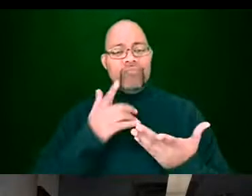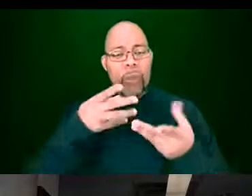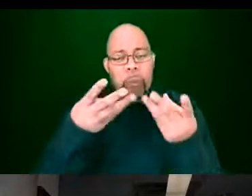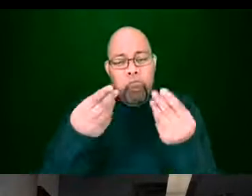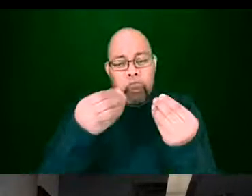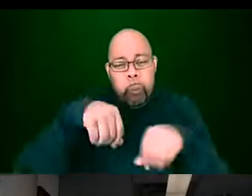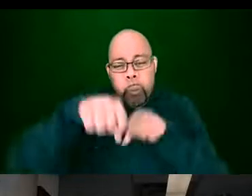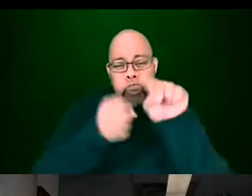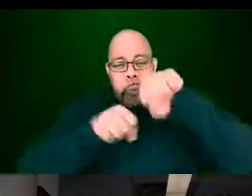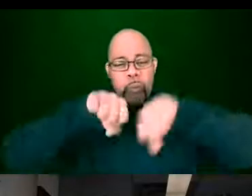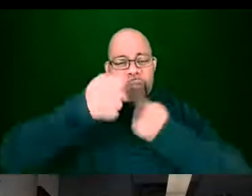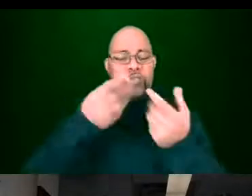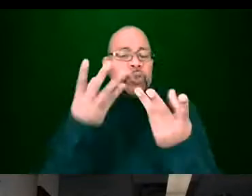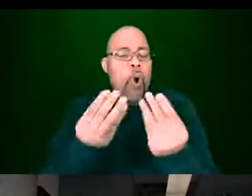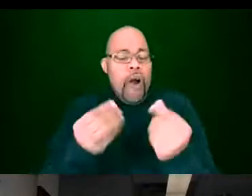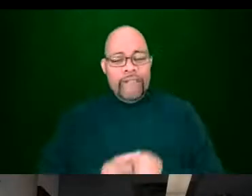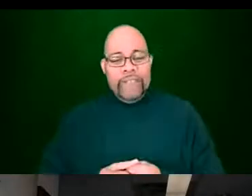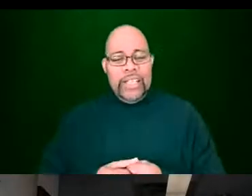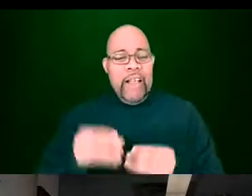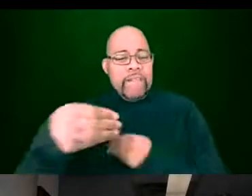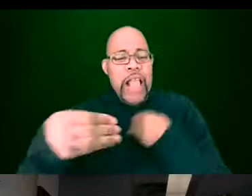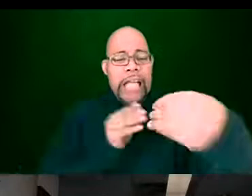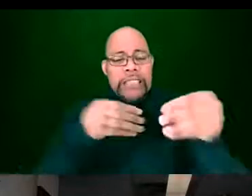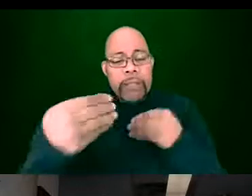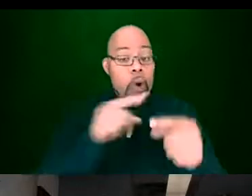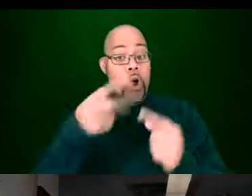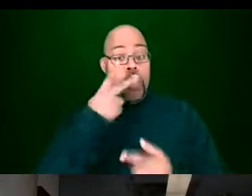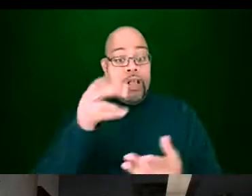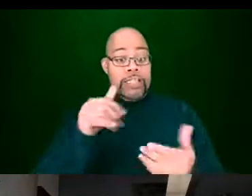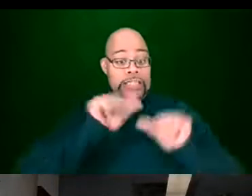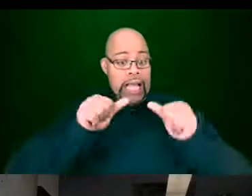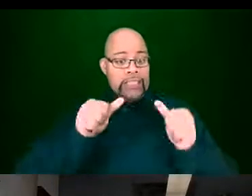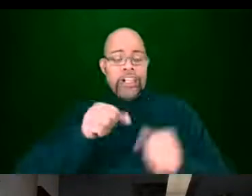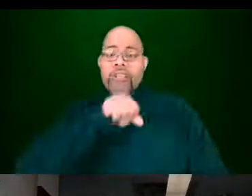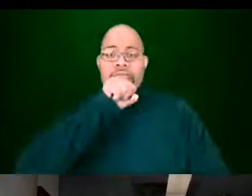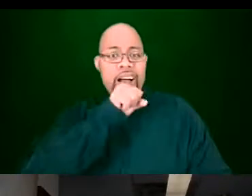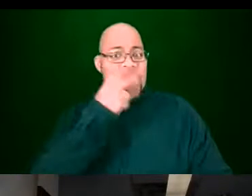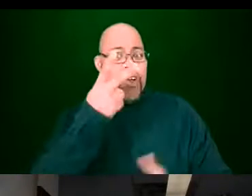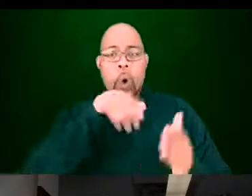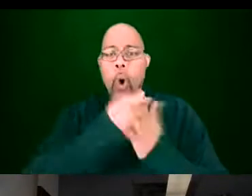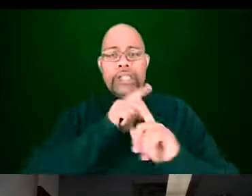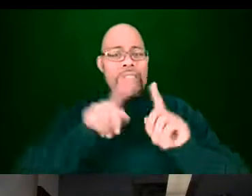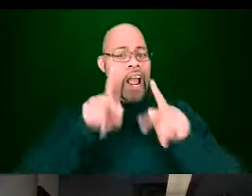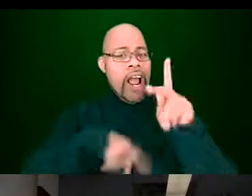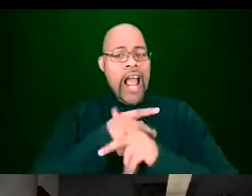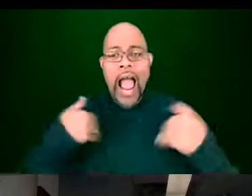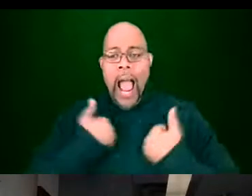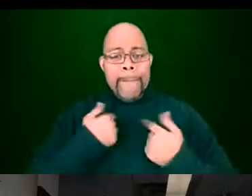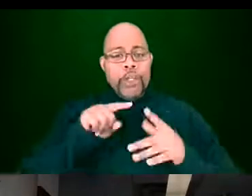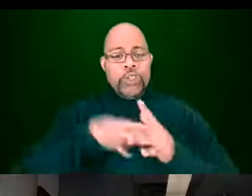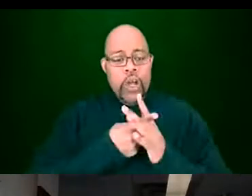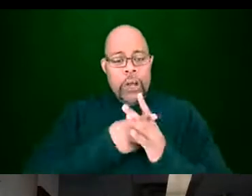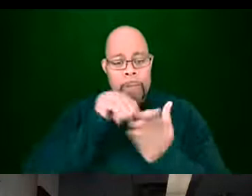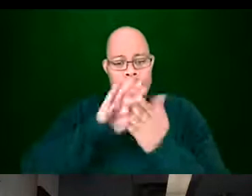squishy and soft. So when we look at, scientists love to look at all animals and then start putting them